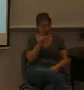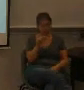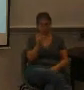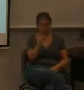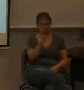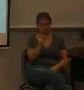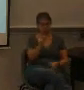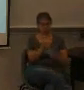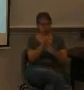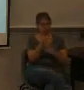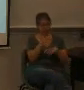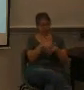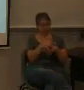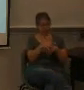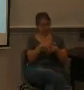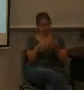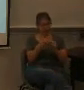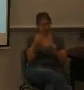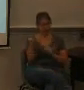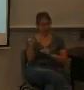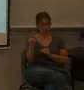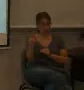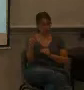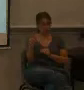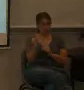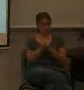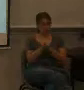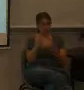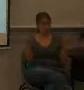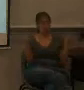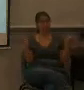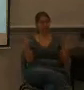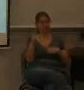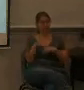stimulus, but we added phosphorus and nitrogen together and we got a big stimulus.